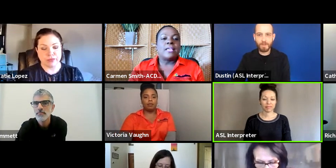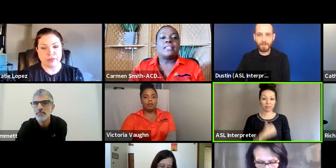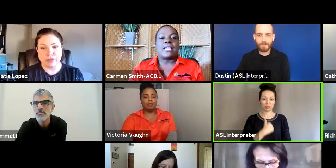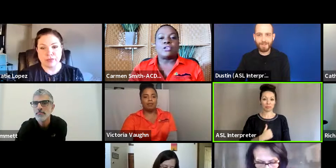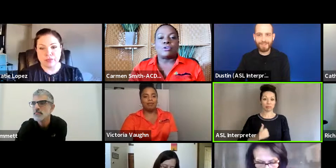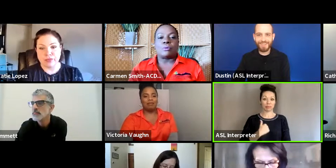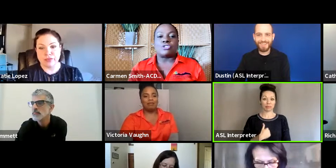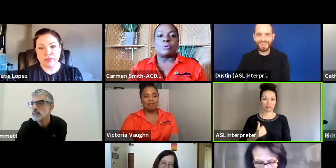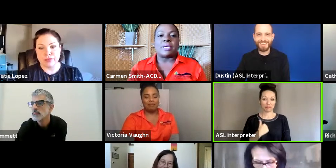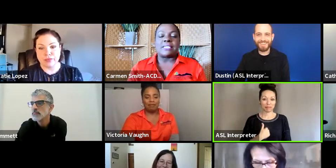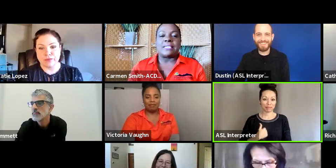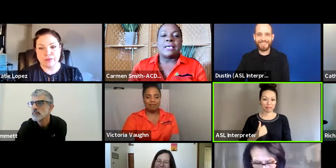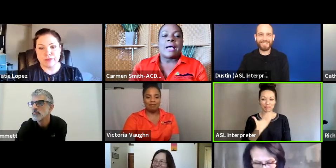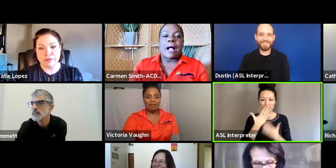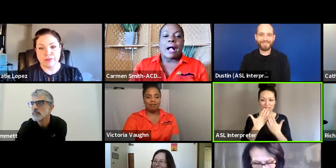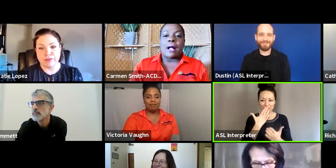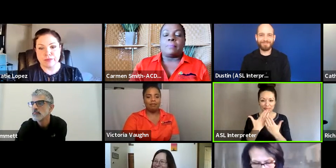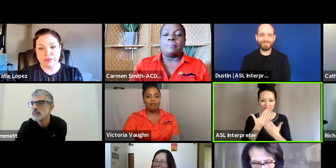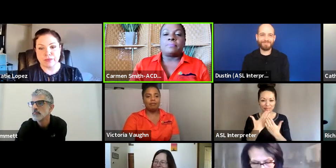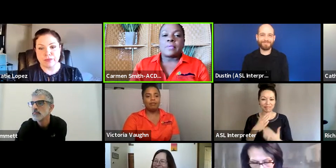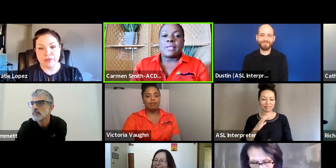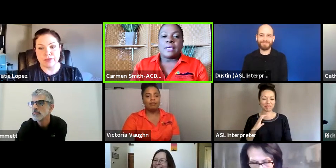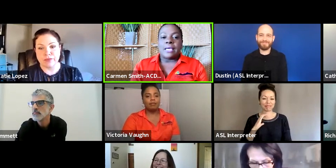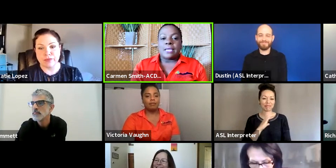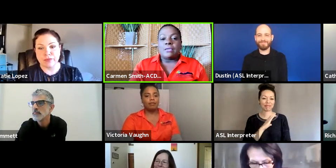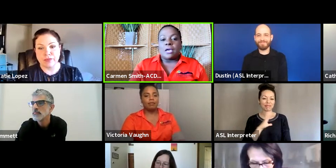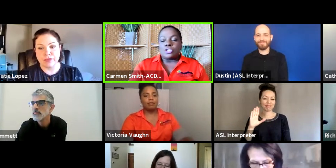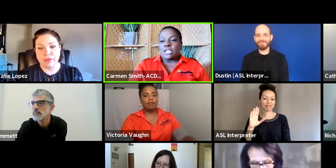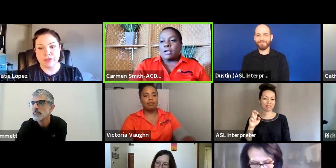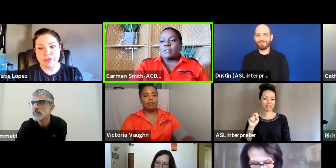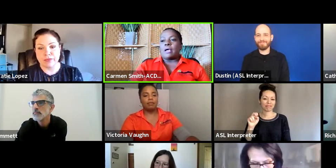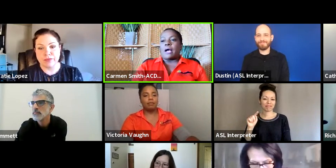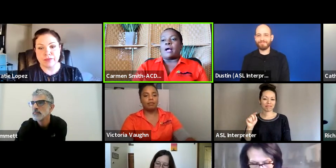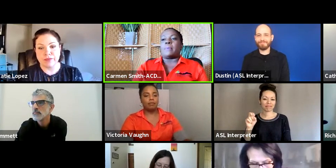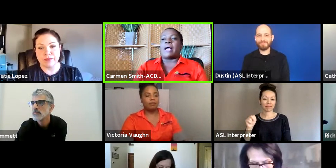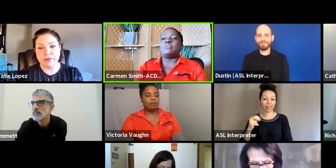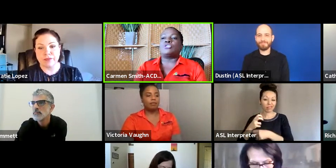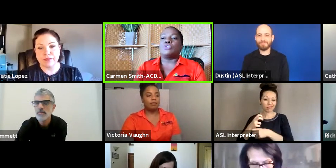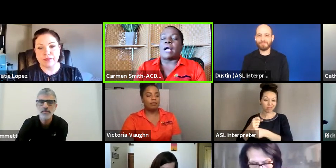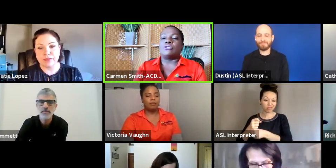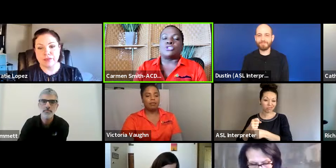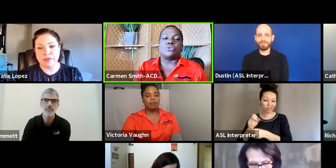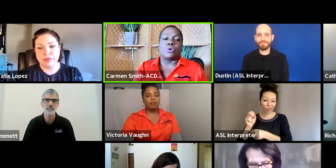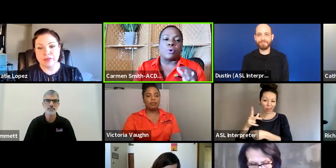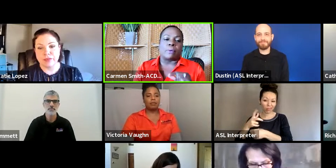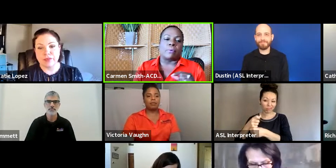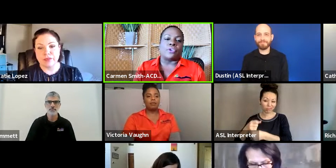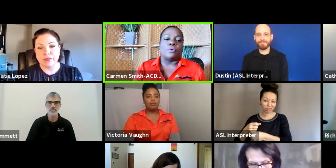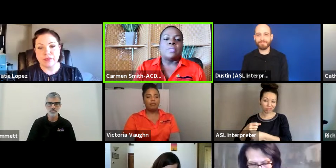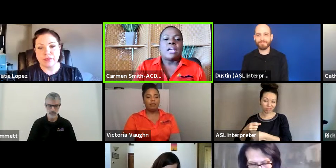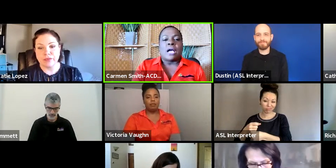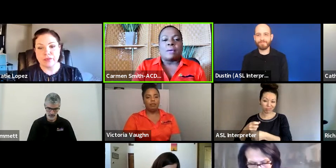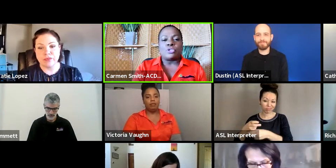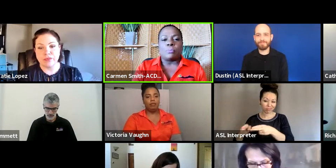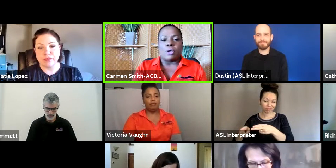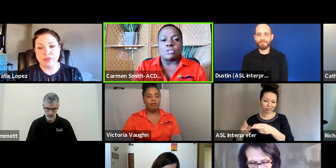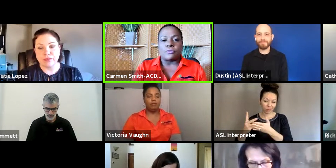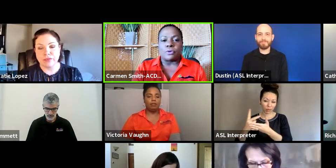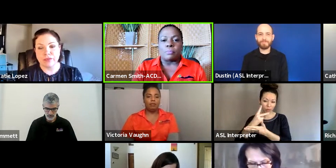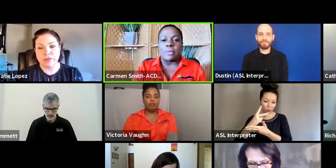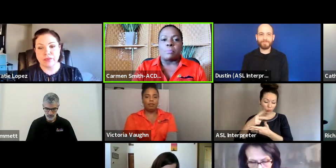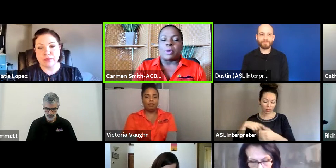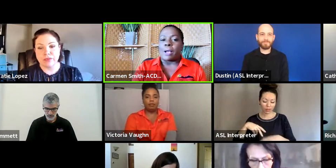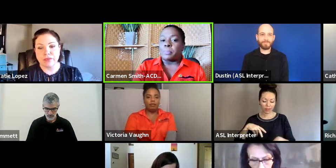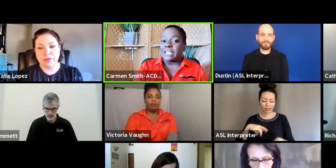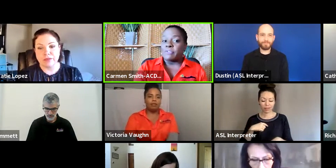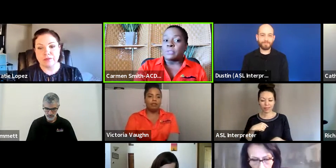Sorry. That's okay. Thank you, Commissioner Benton. In a nutshell, I'm sure I'll just do a quick review. I'm sure